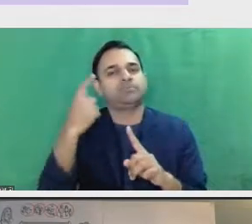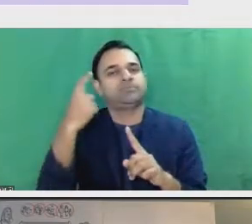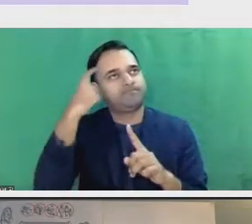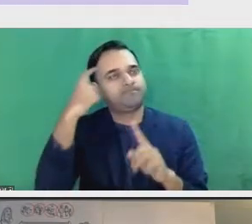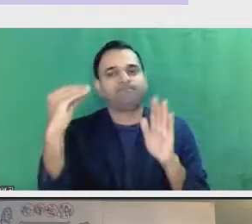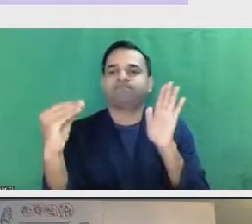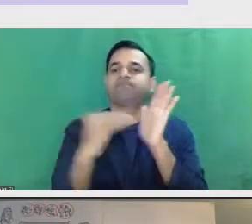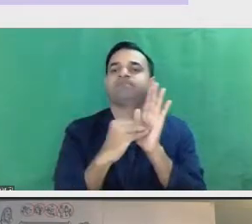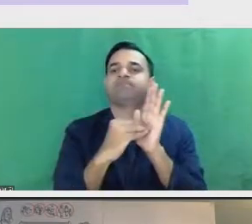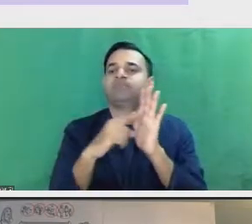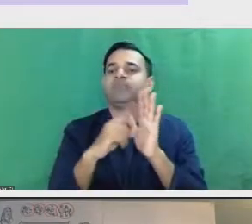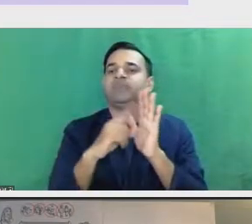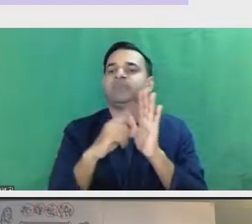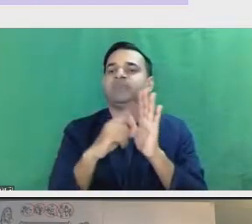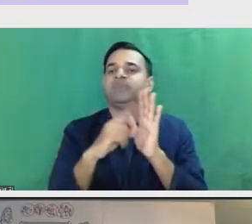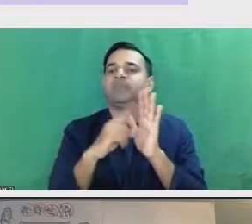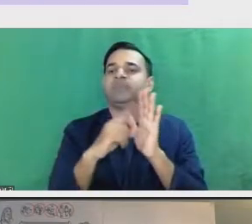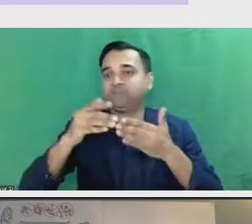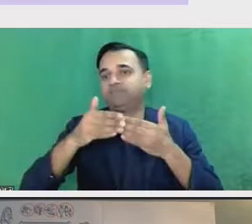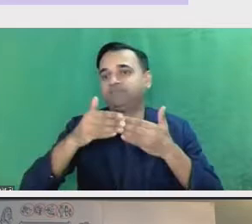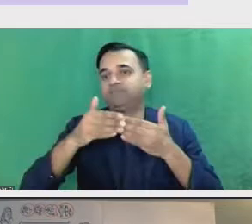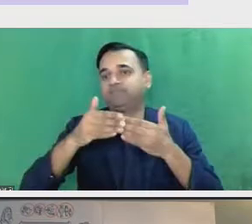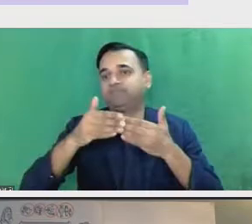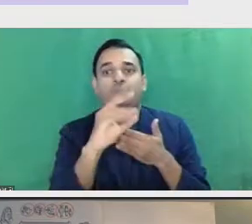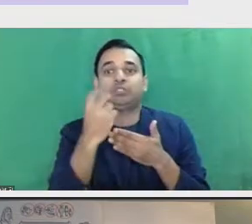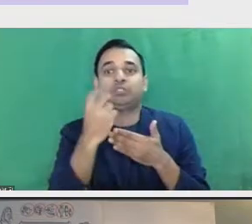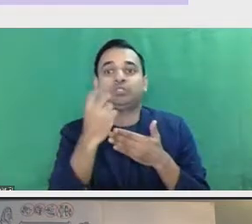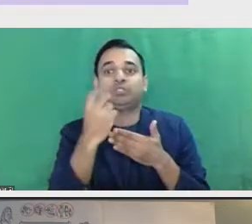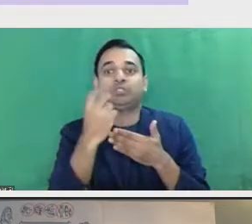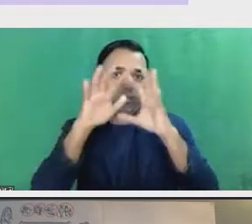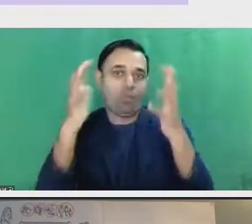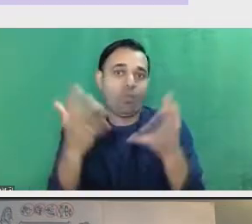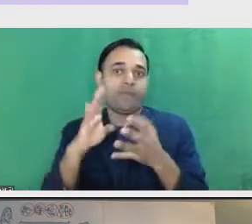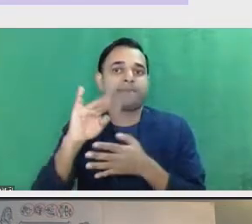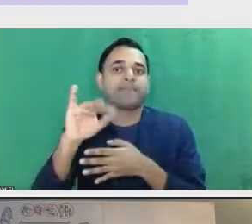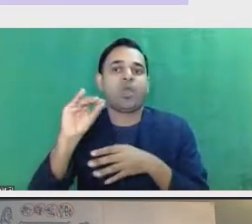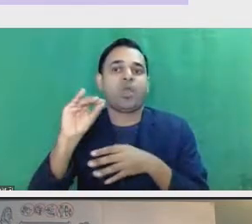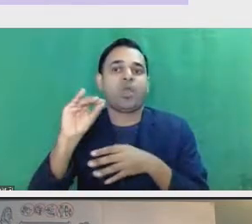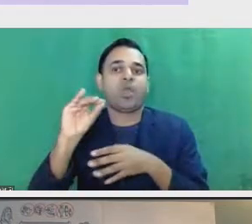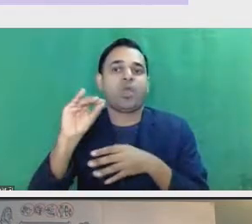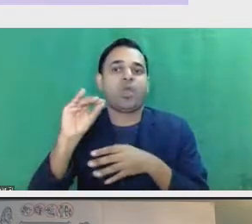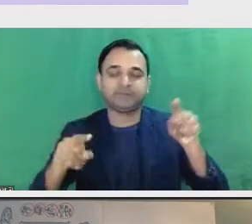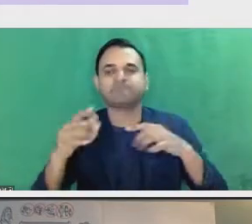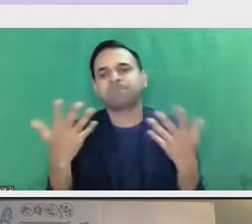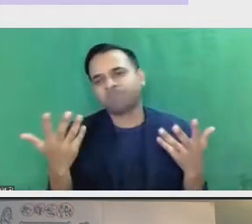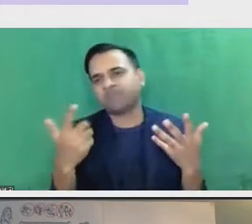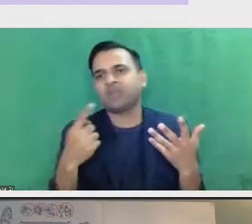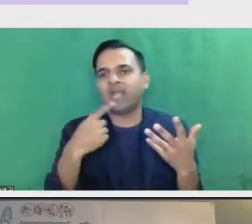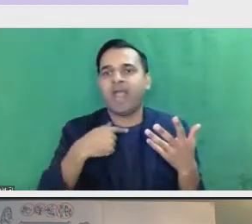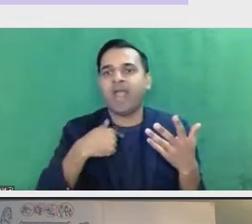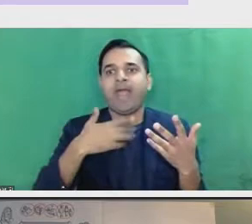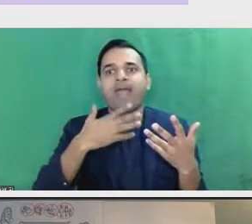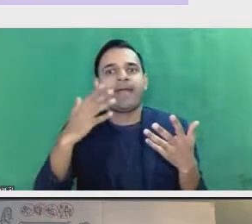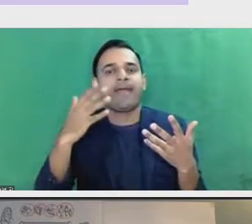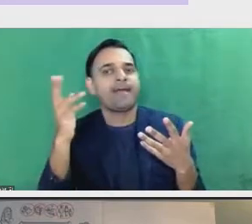you, Your Excellency, EPSI, what policies and actions do you think we need to consider and we need to put in